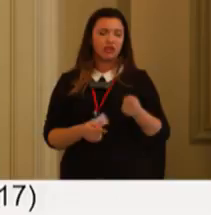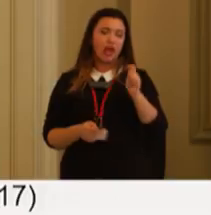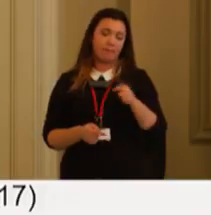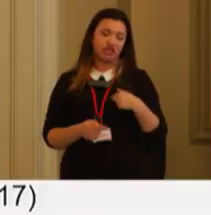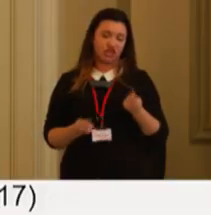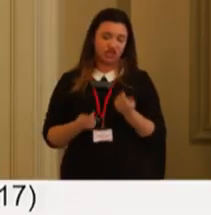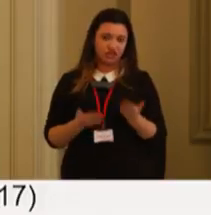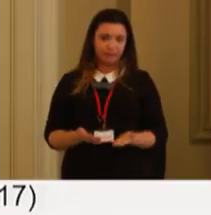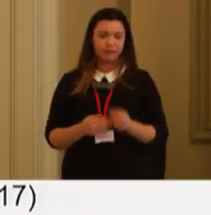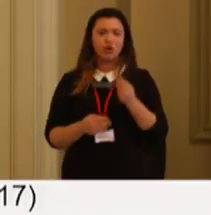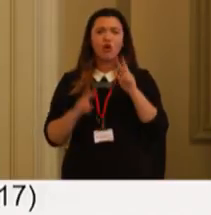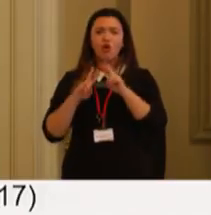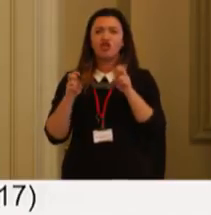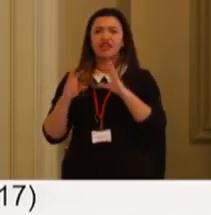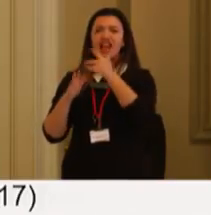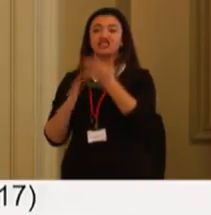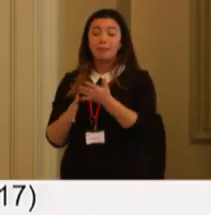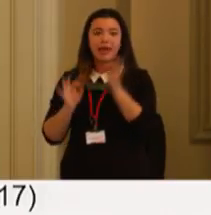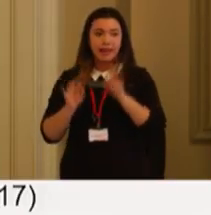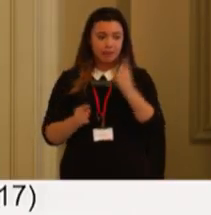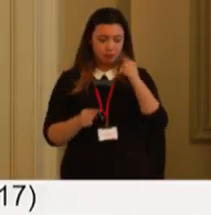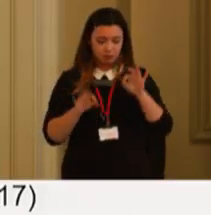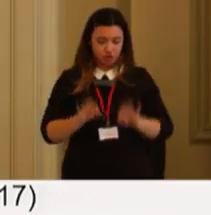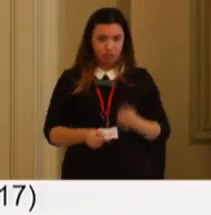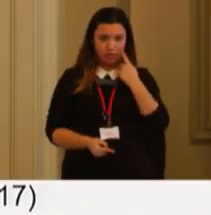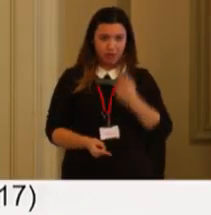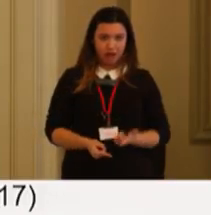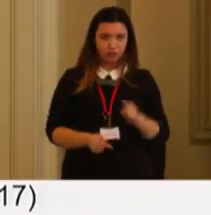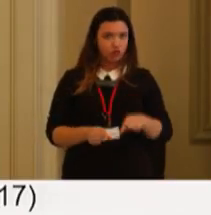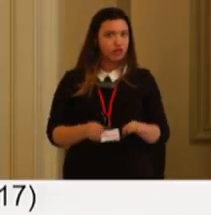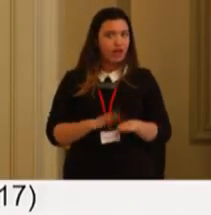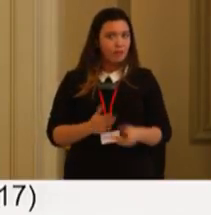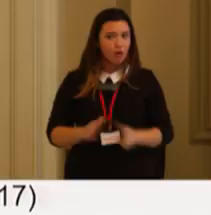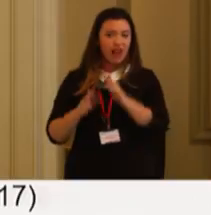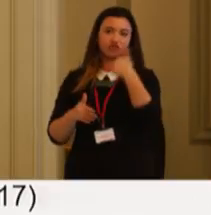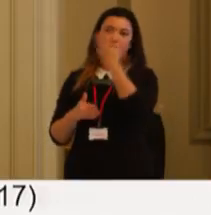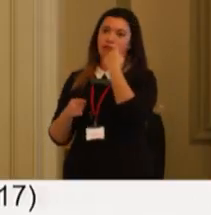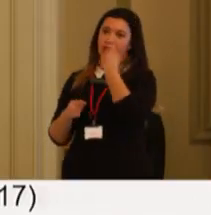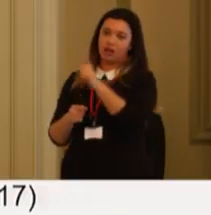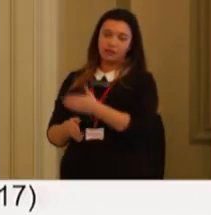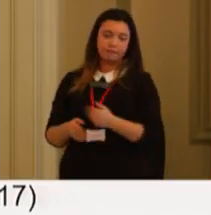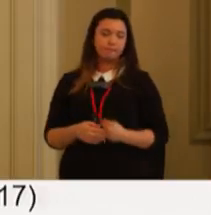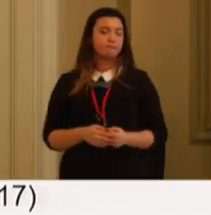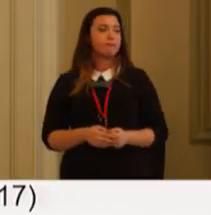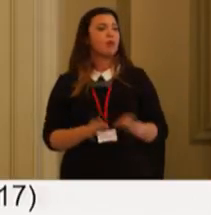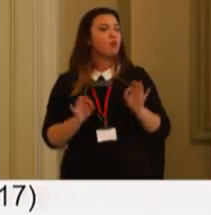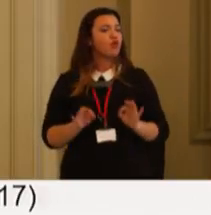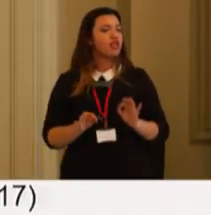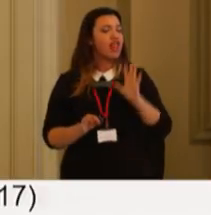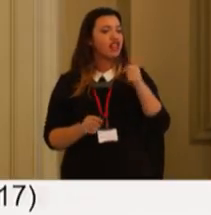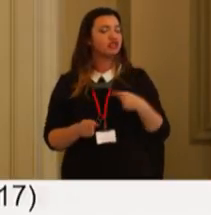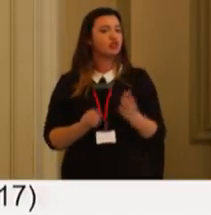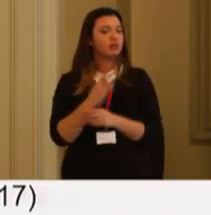understand how youngsters feel today, maybe about the future ultimately, but we'd like to find out more